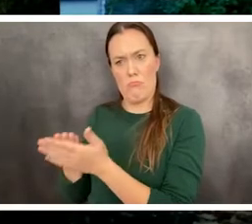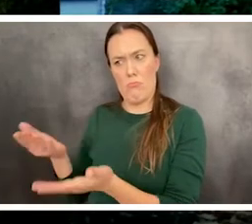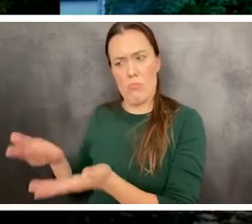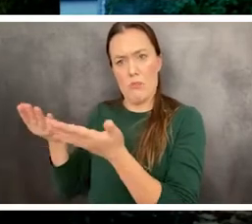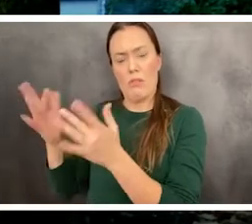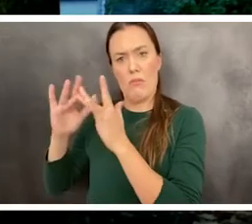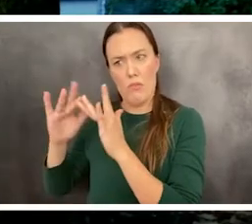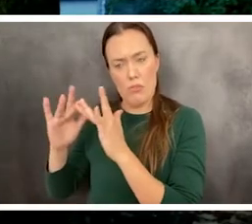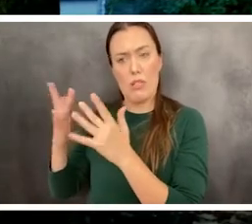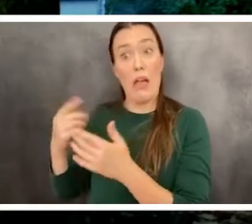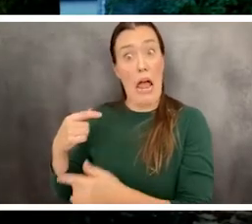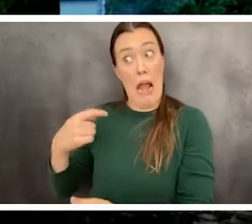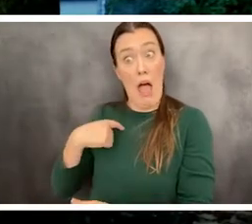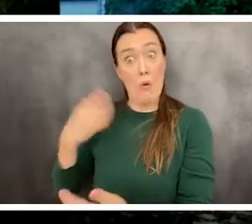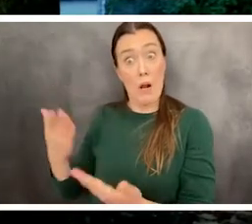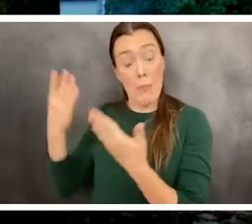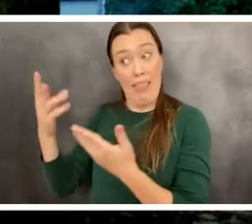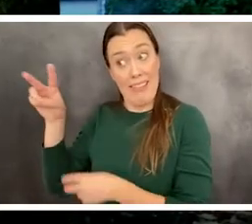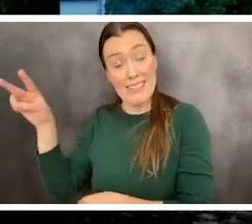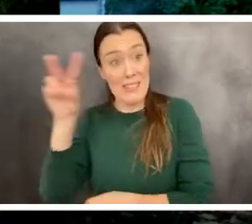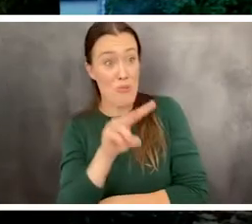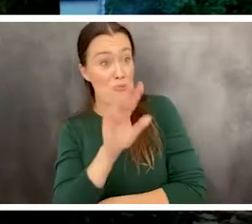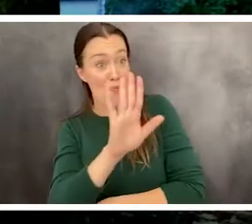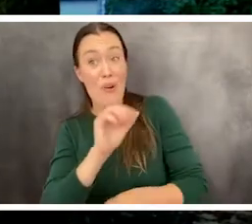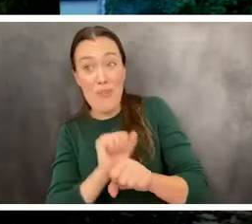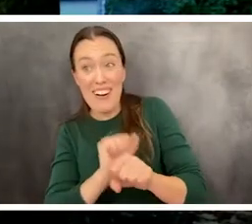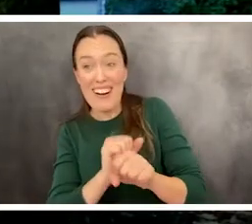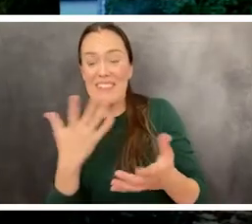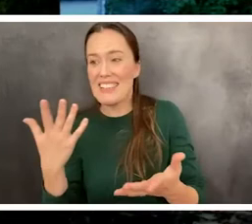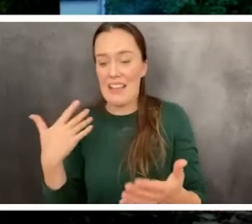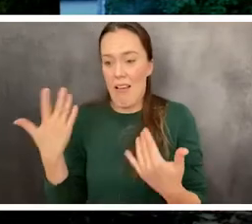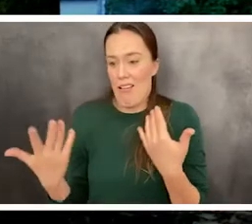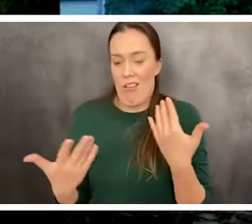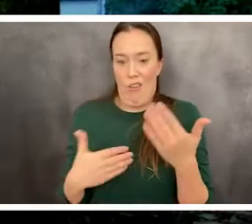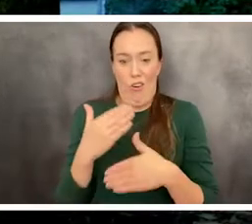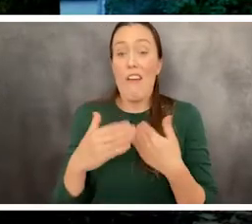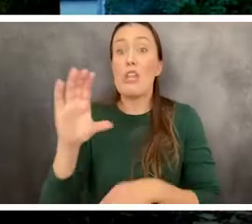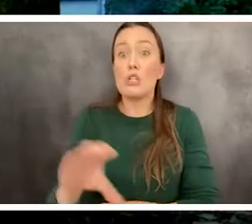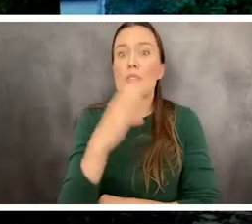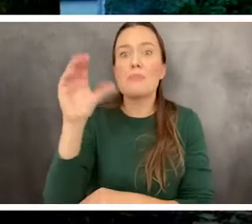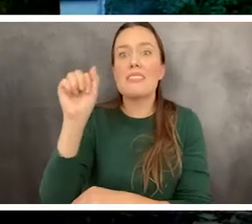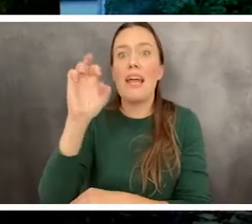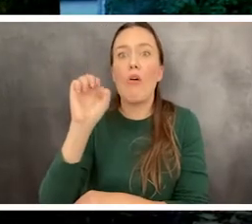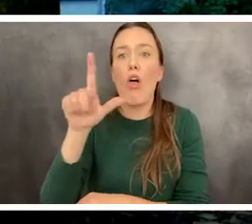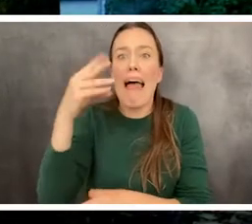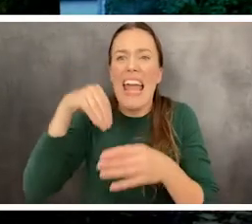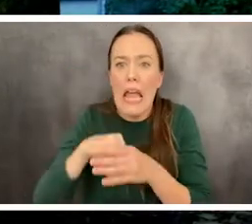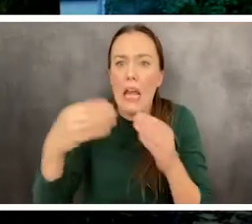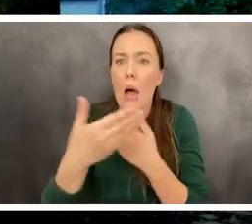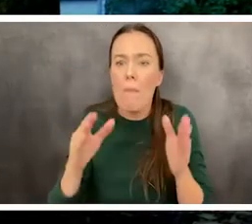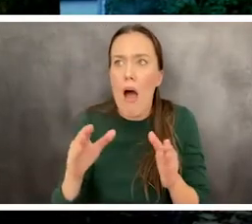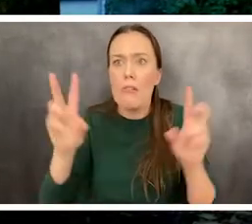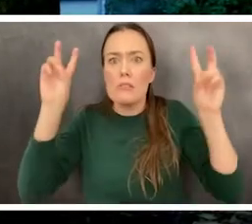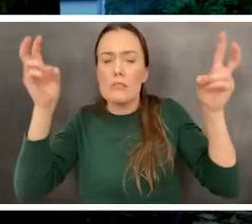capabilities virtually. And I recommended that they look at what you guys are doing, because that whole Christmas Carol in a Box, yes, I think